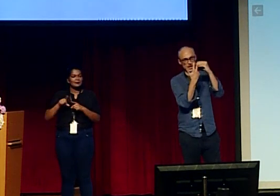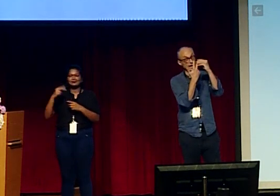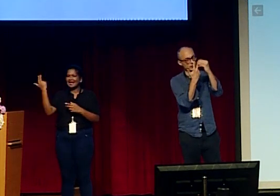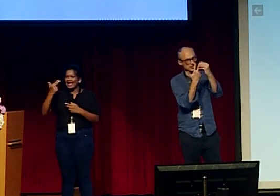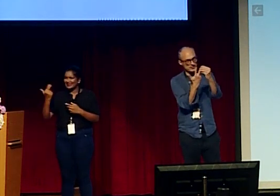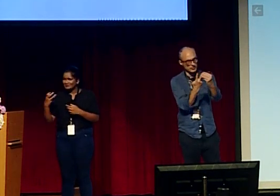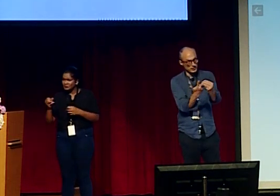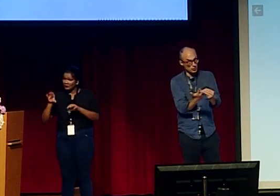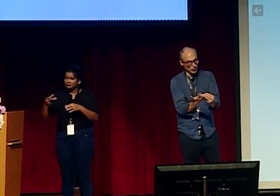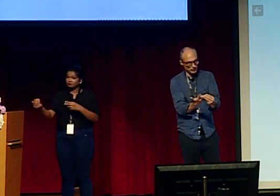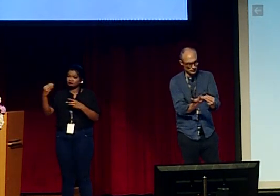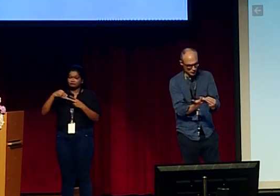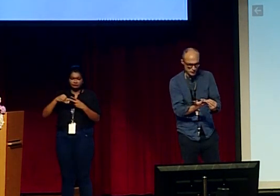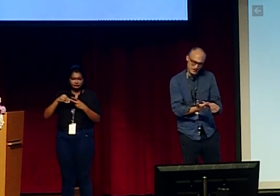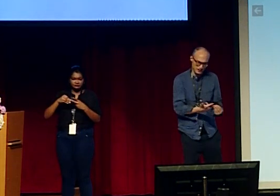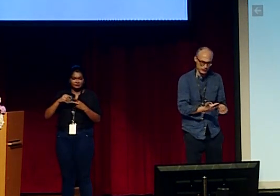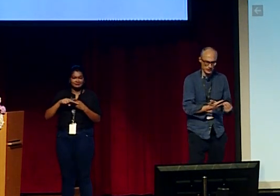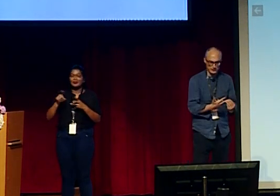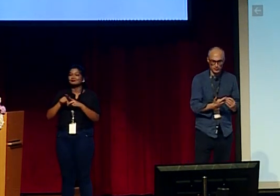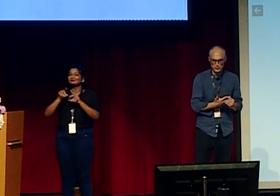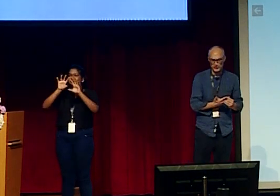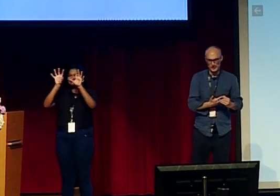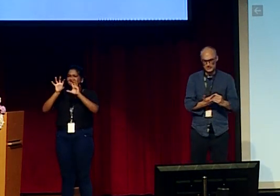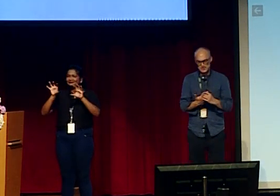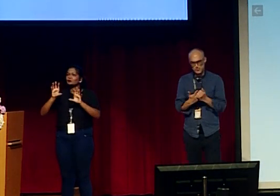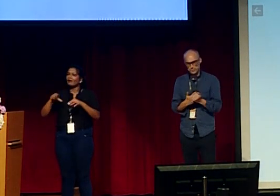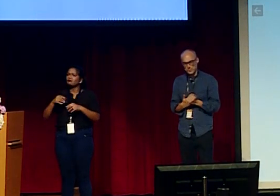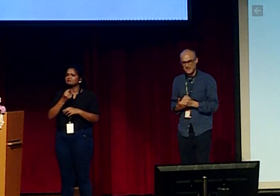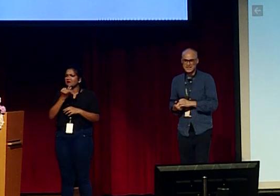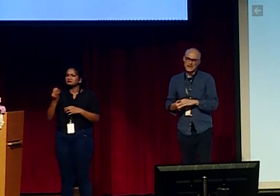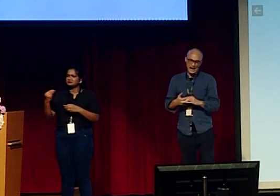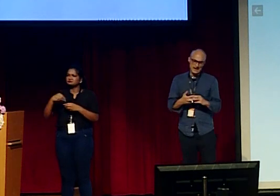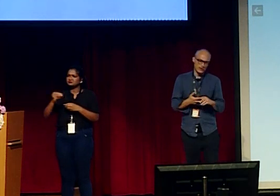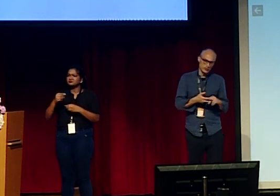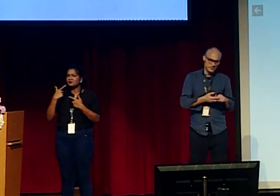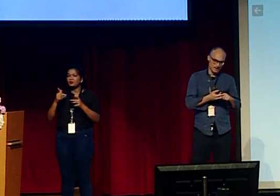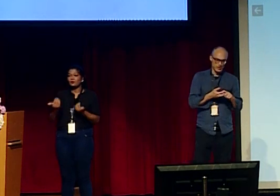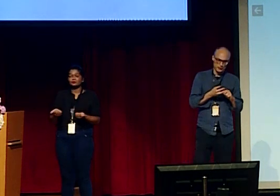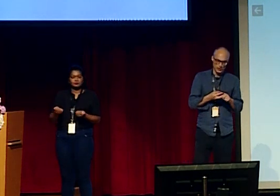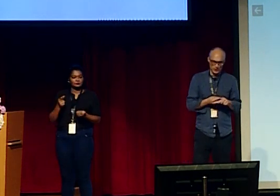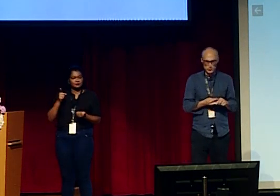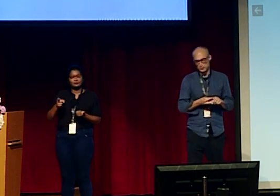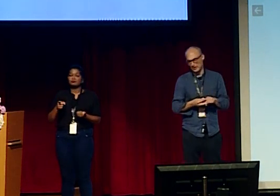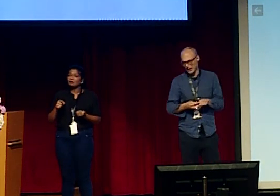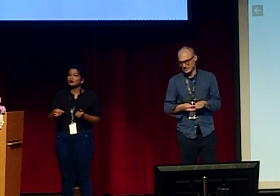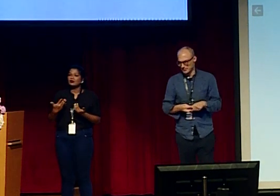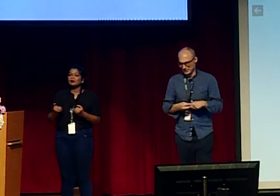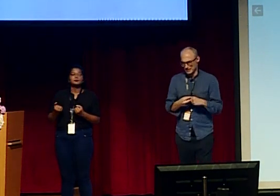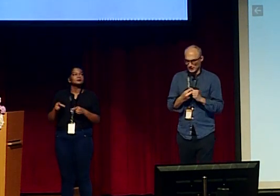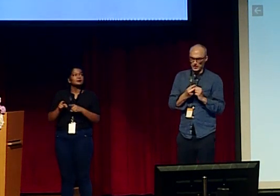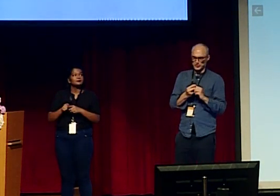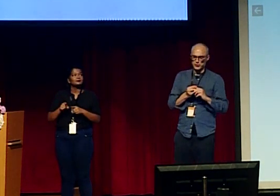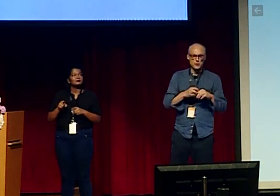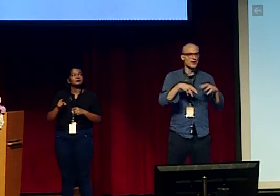diagrams, and you can integrate code, which is particularly interesting for computer scientists. And now you will tell me, of course, oh, well,